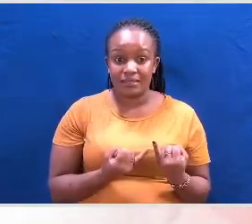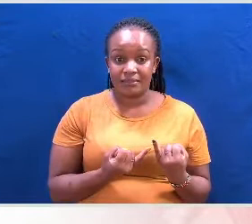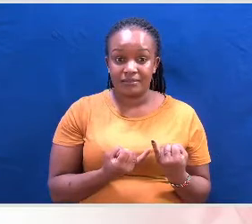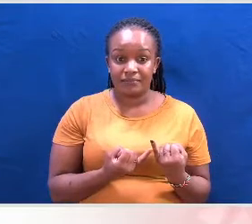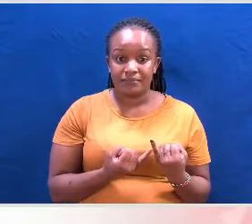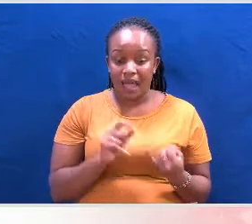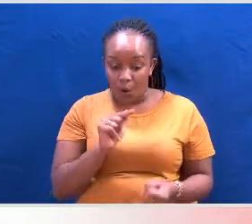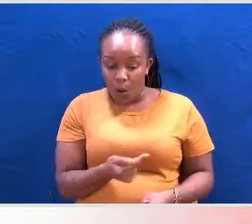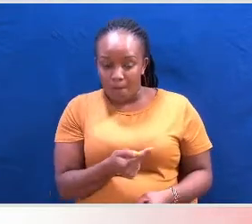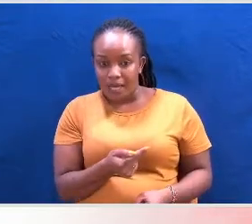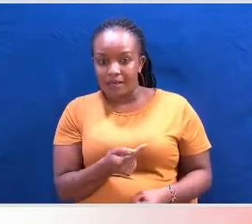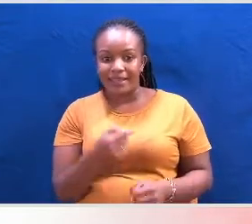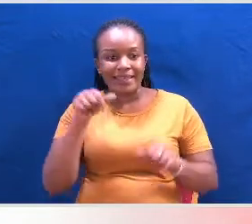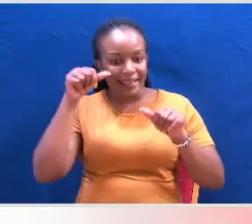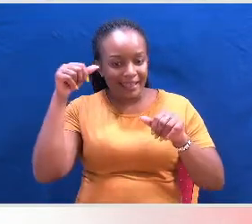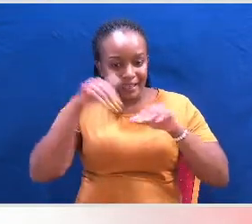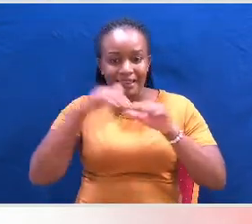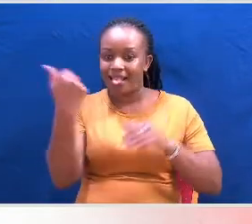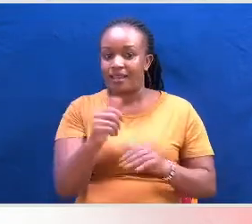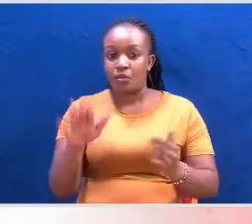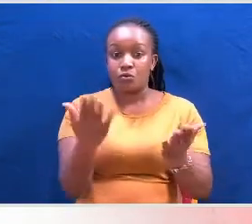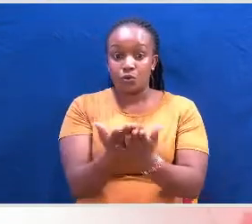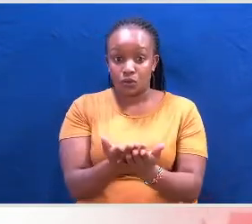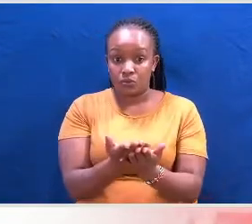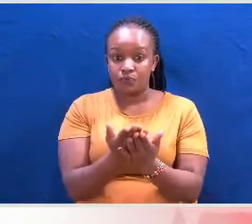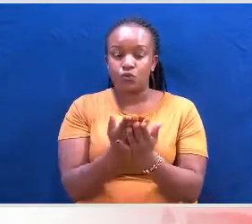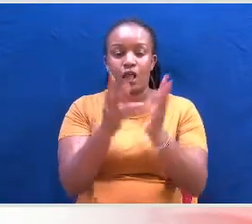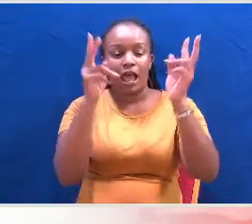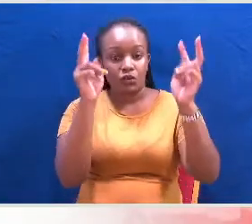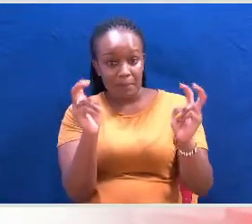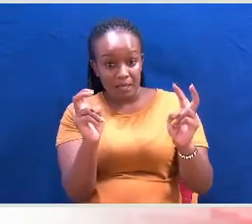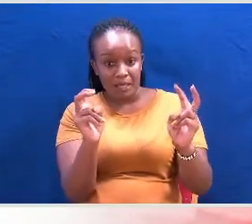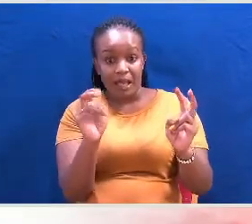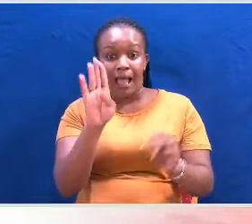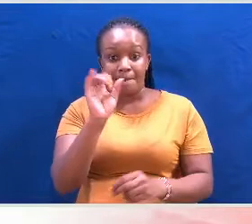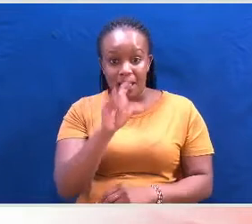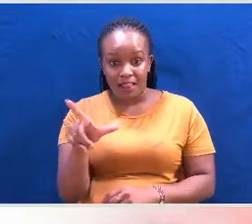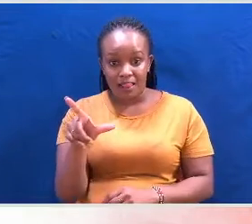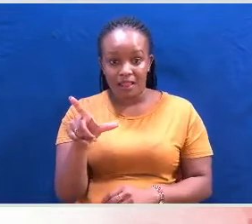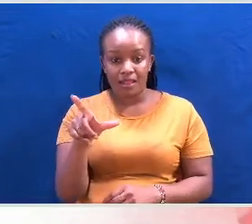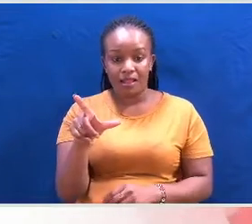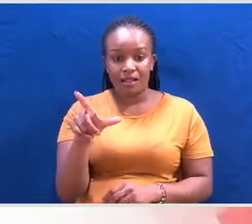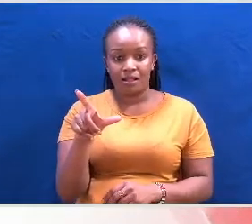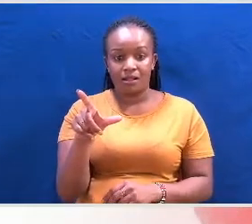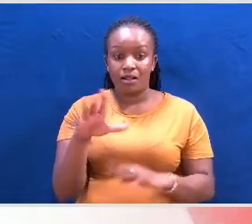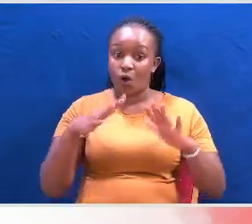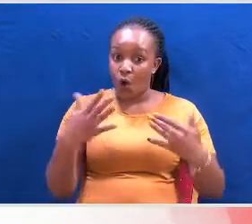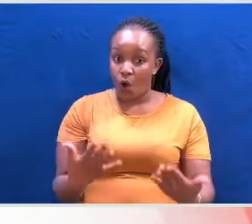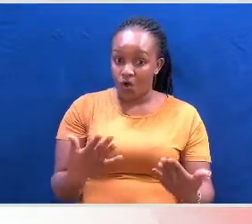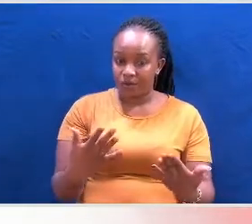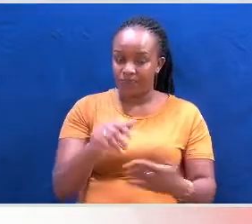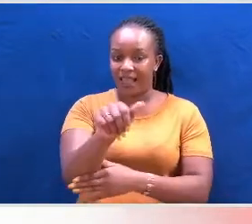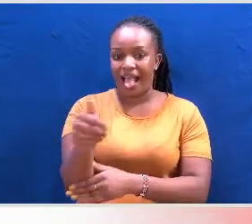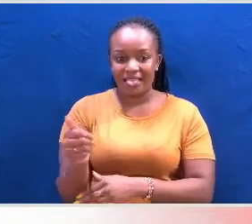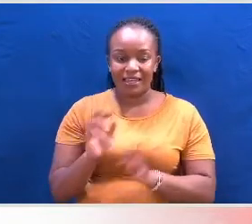a comma to any proposal, to a motion, a bill, or any other